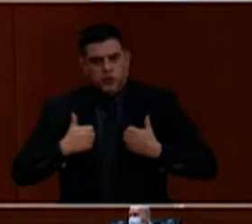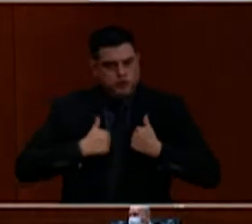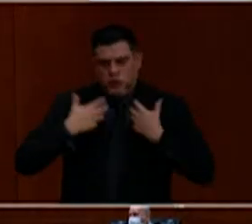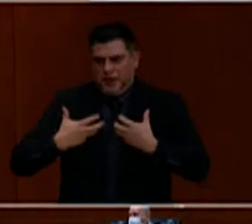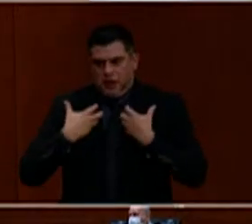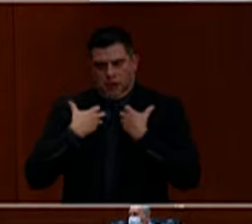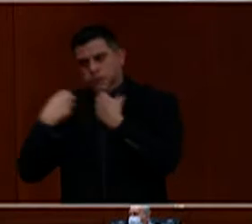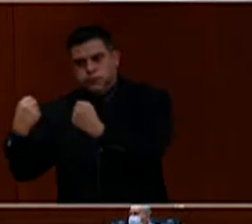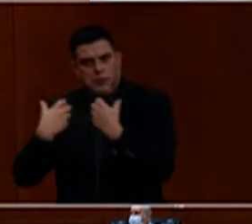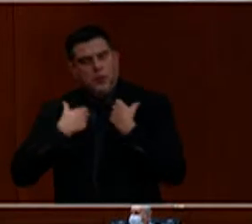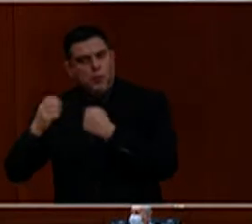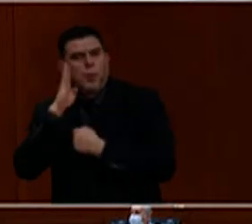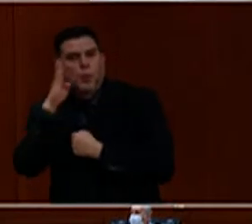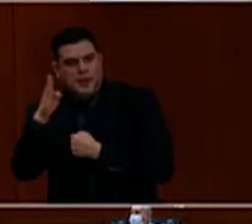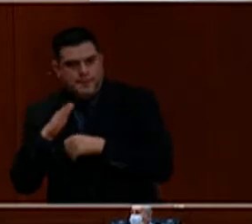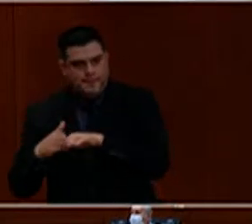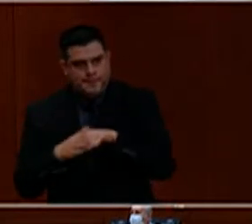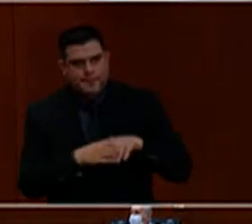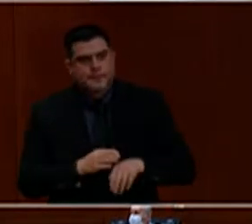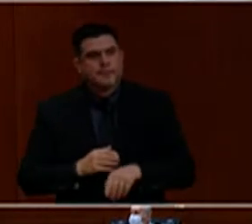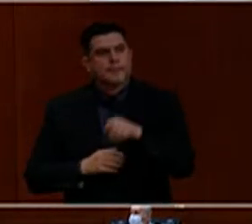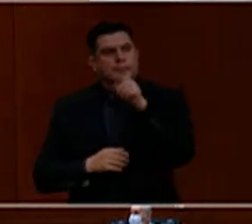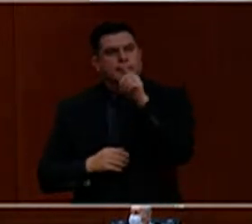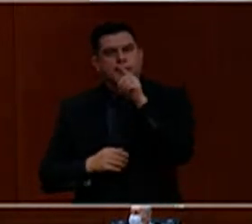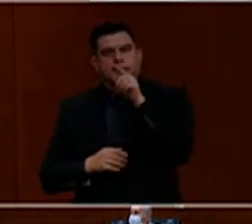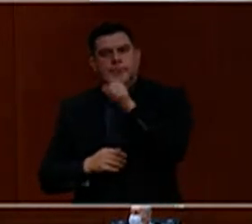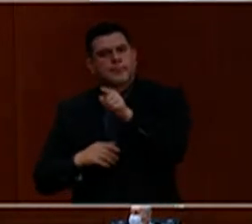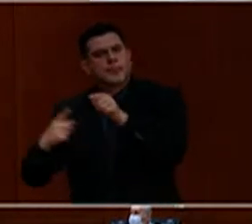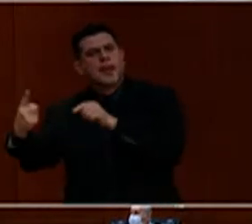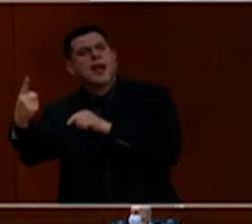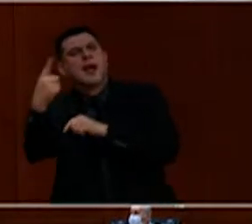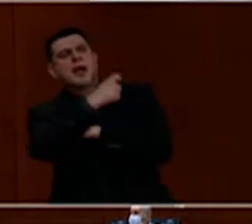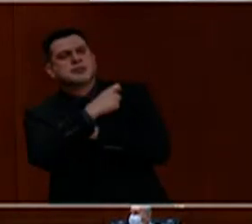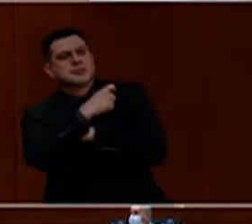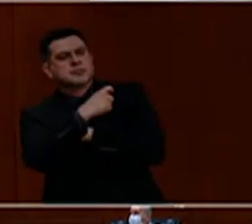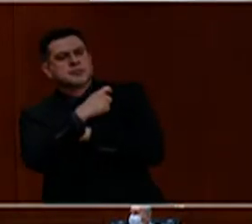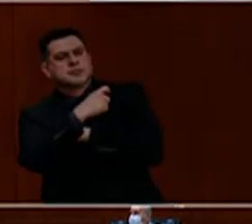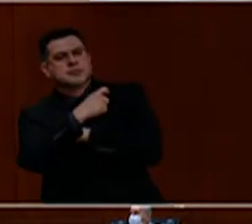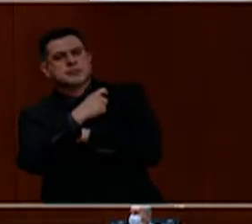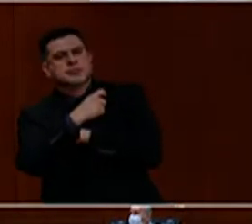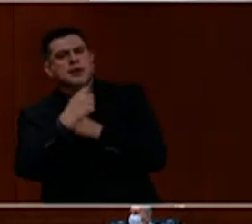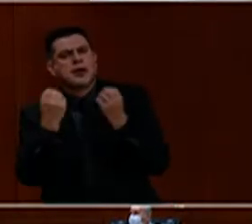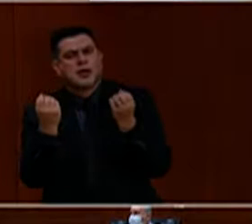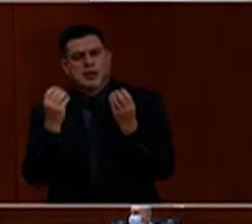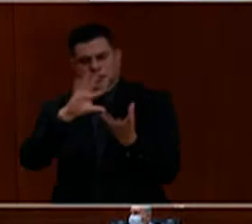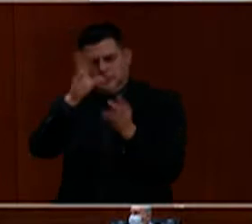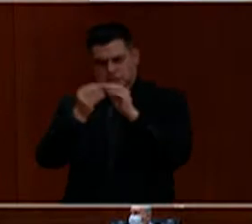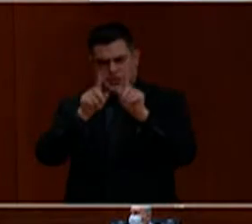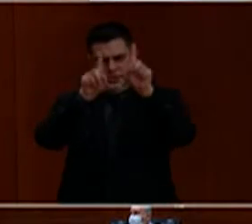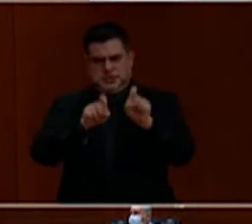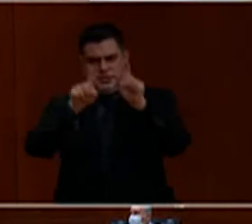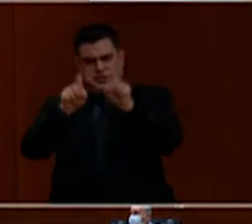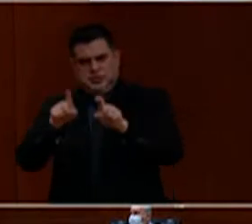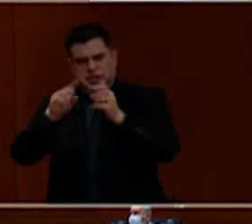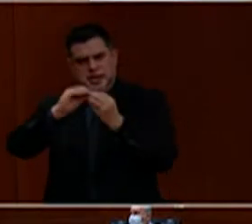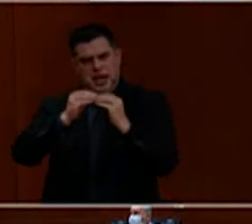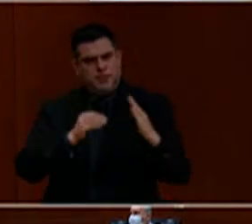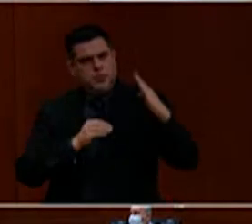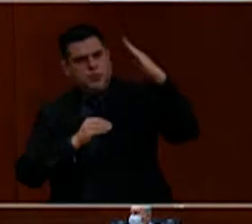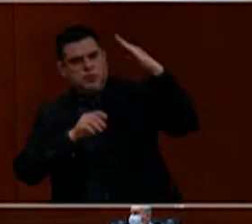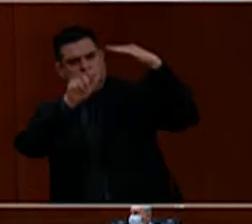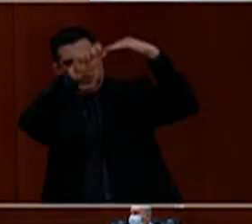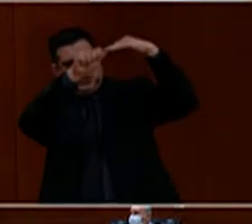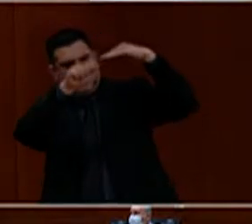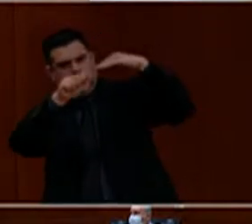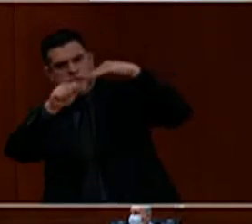The decrease in overall tests over the last month or so, and then what you mentioned fixing the delay in